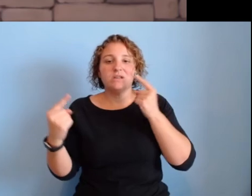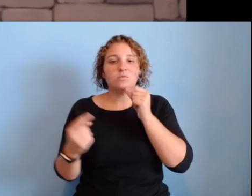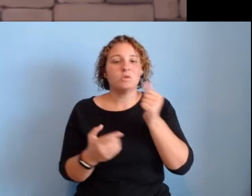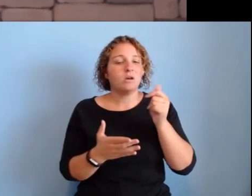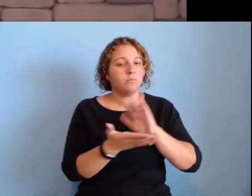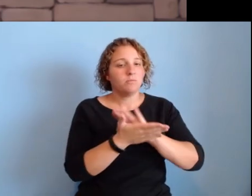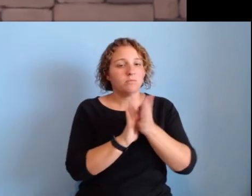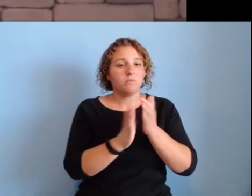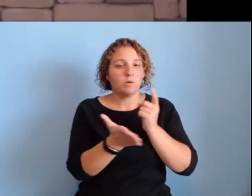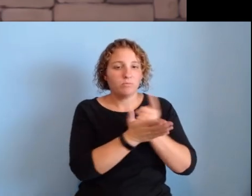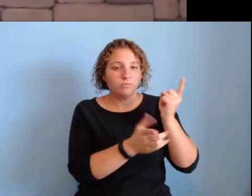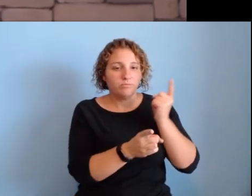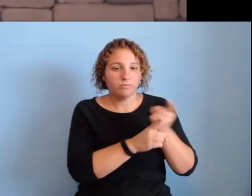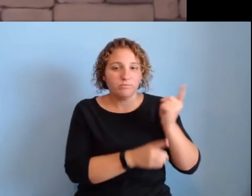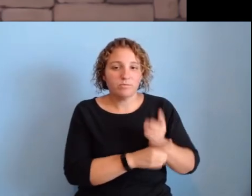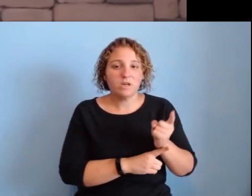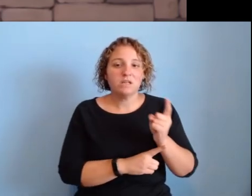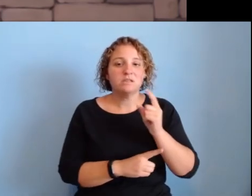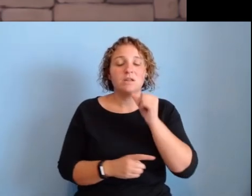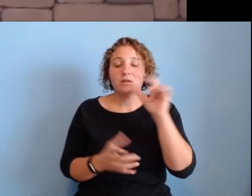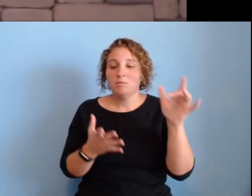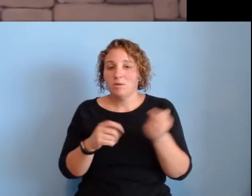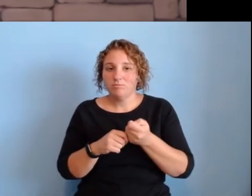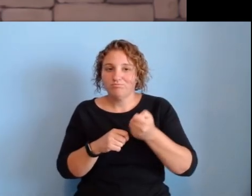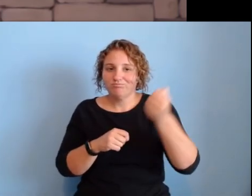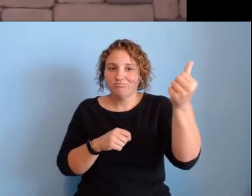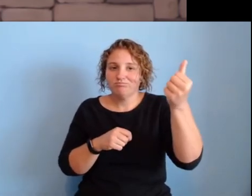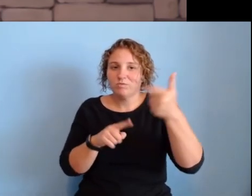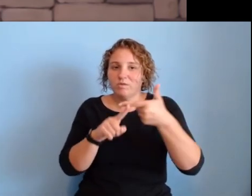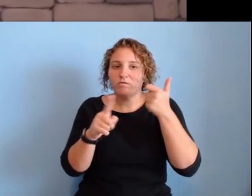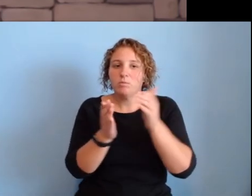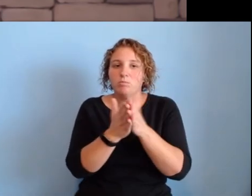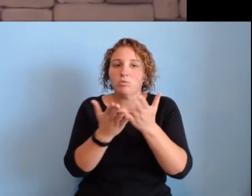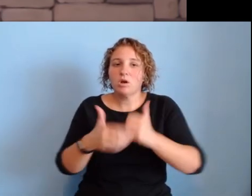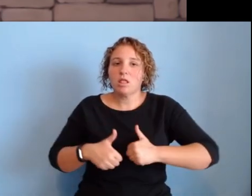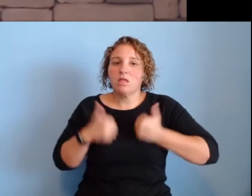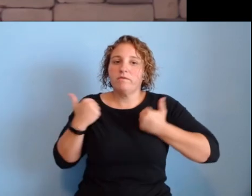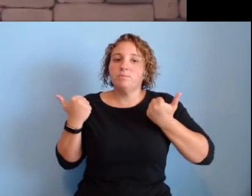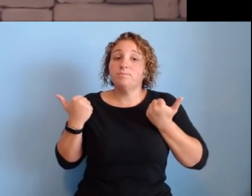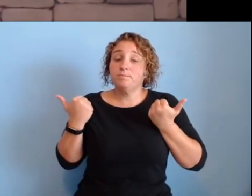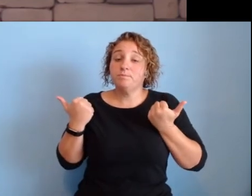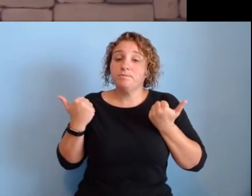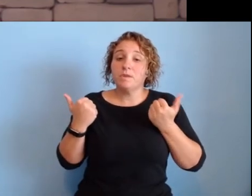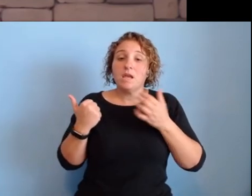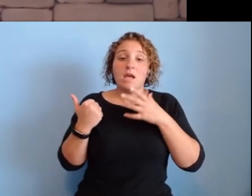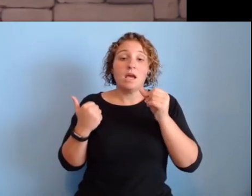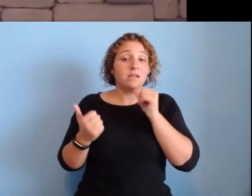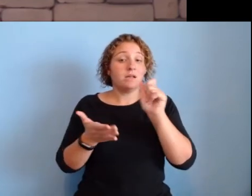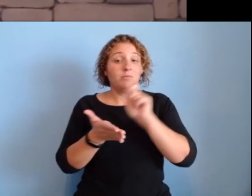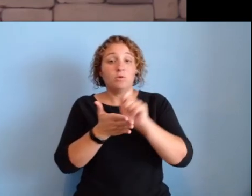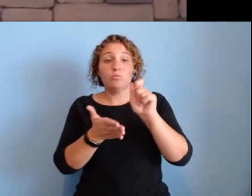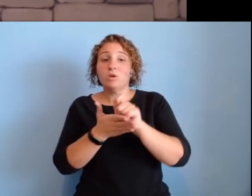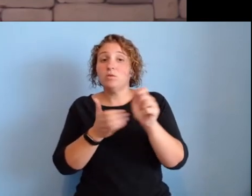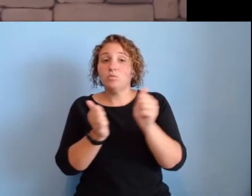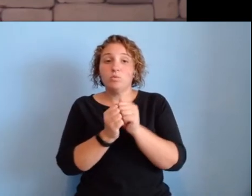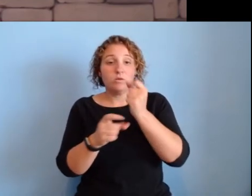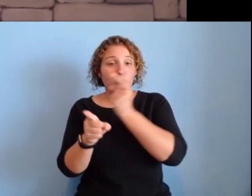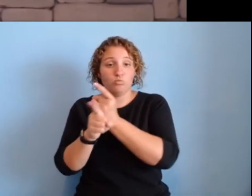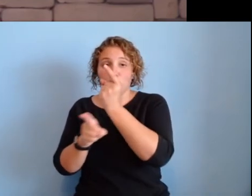69, 28. Let them be blotted out of the book of the living and not be written with the righteous. Whoa,